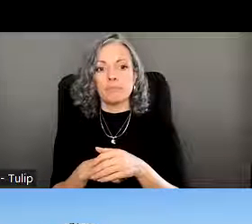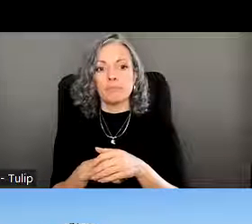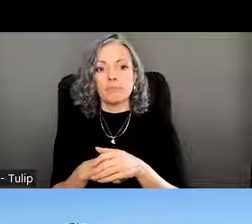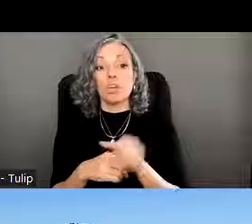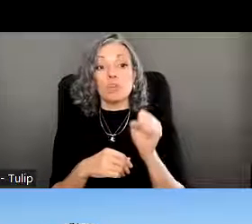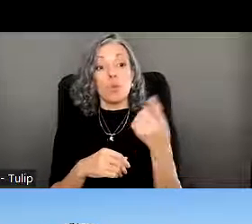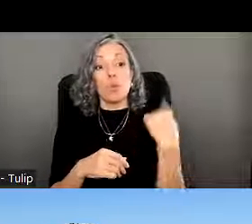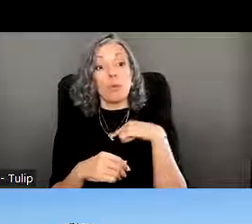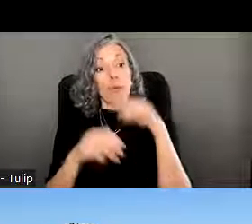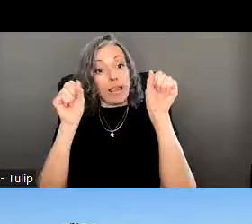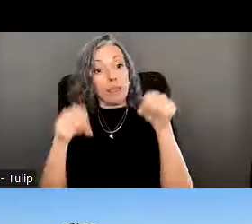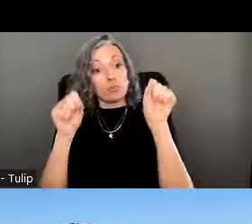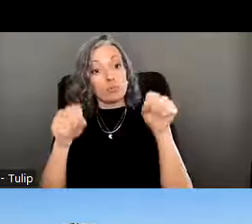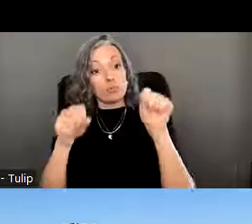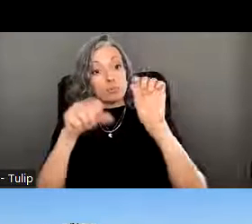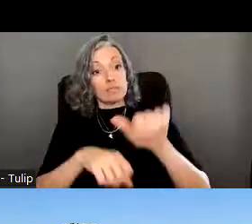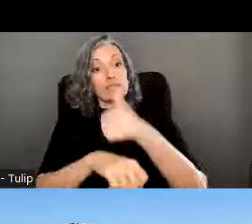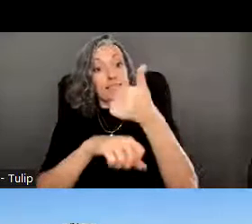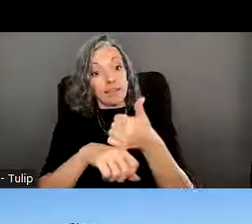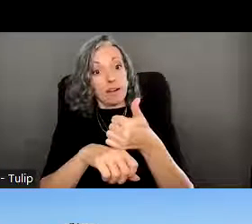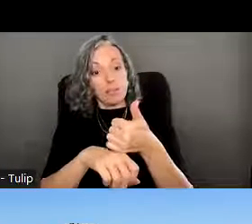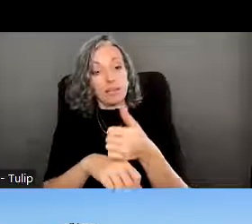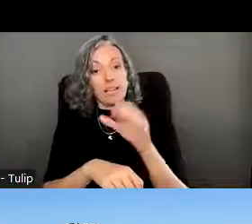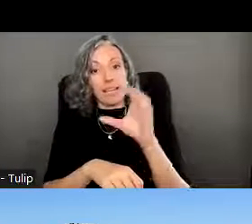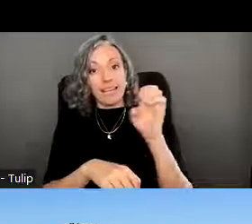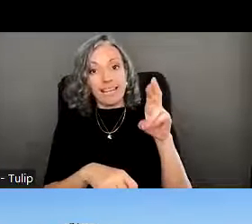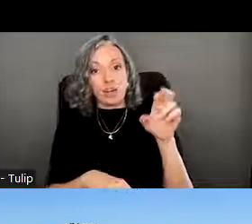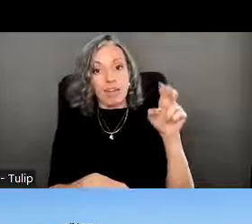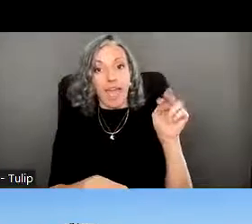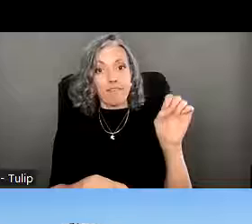So we were able to install CareNav throughout the